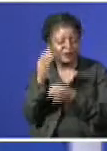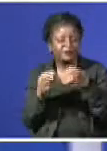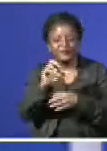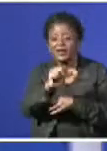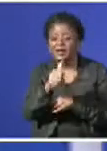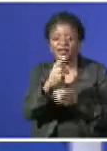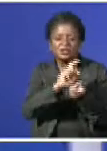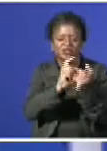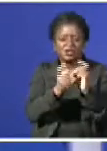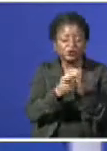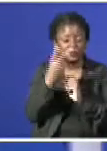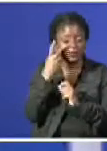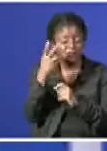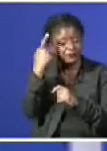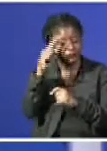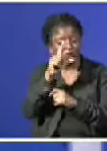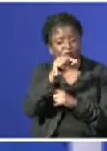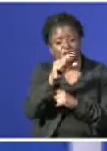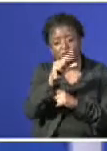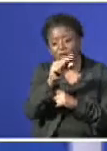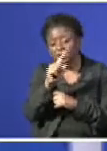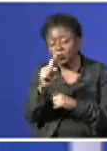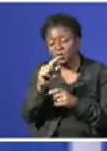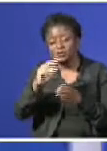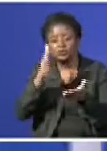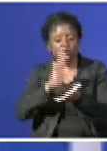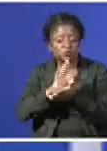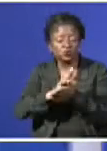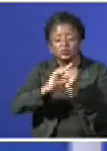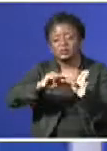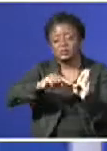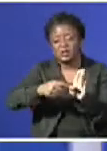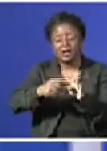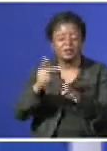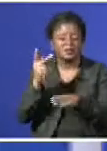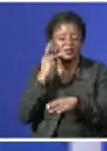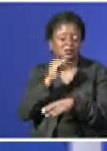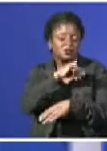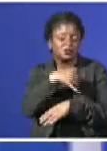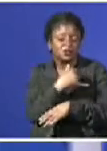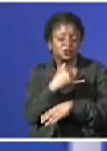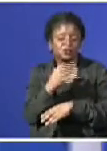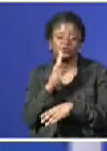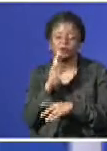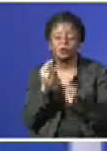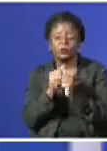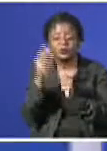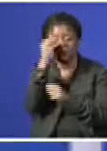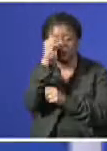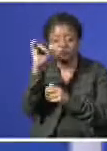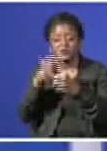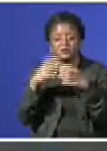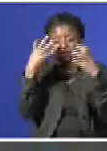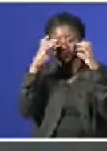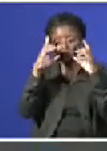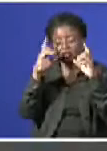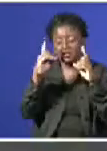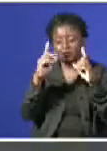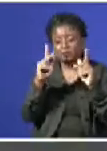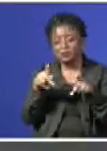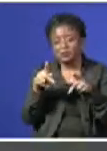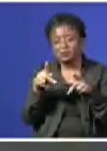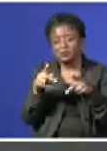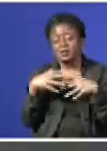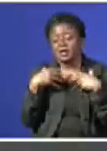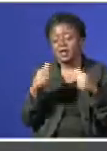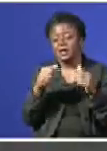seen for the 2021 school start. Our Kelsey Johnson caught up with Ministry of Education officials for an update. The